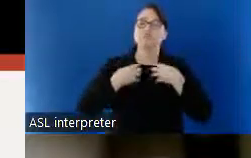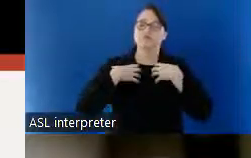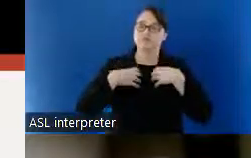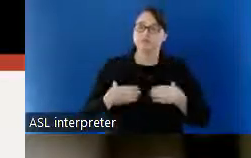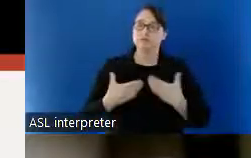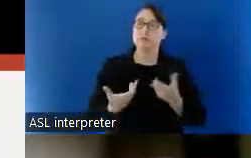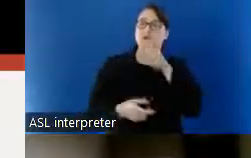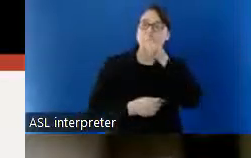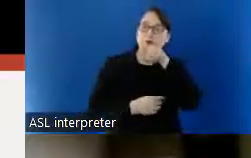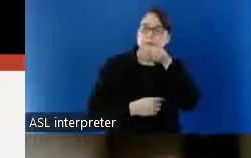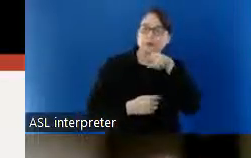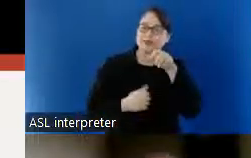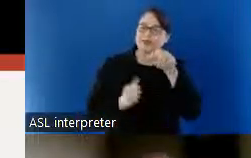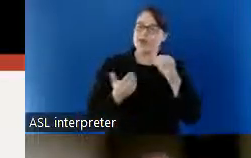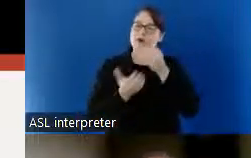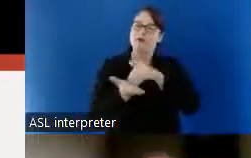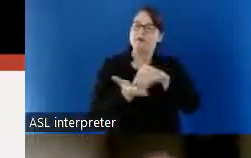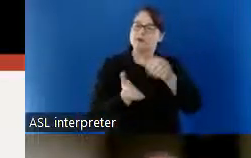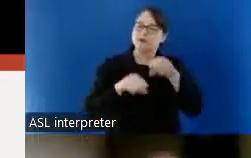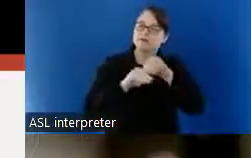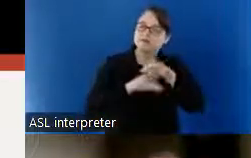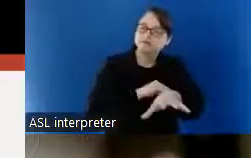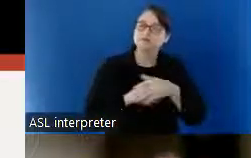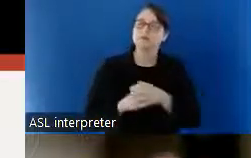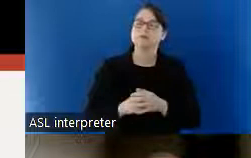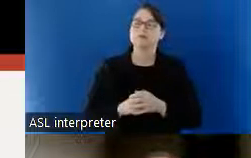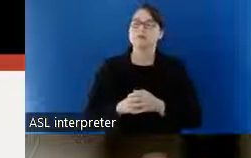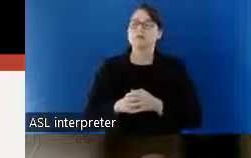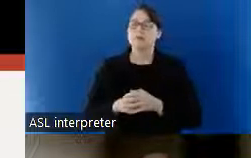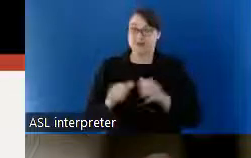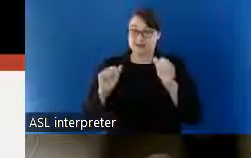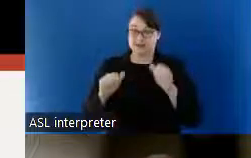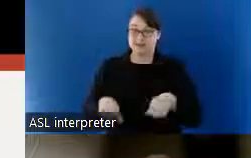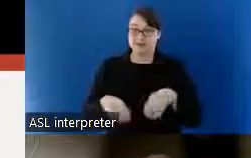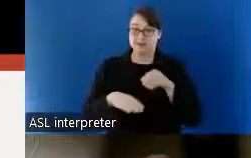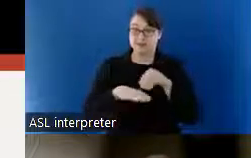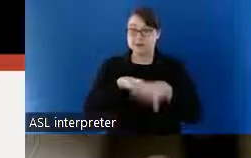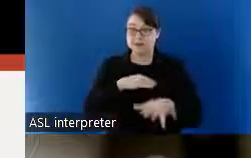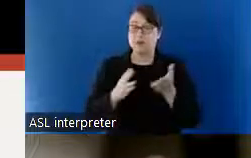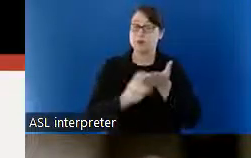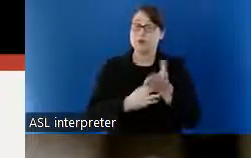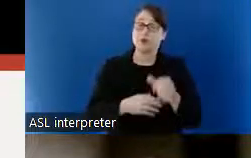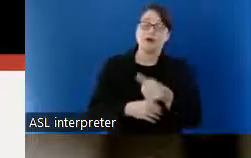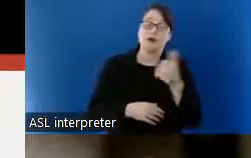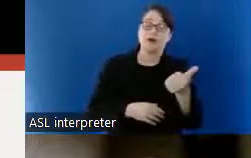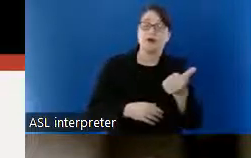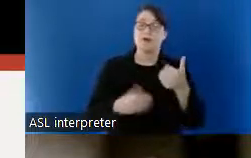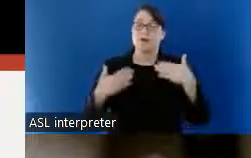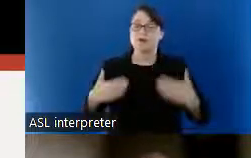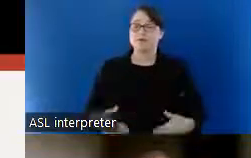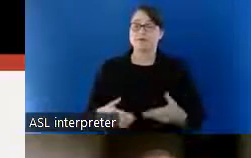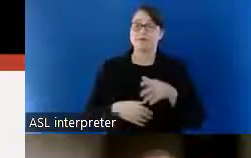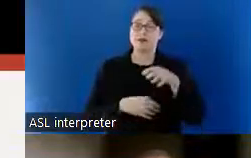the saliva can spread the disease, and whether or not monkeypox can be spread through other body fluids like ejaculate, pre-ejaculate, and